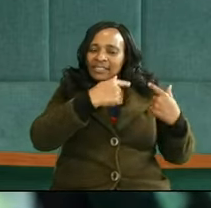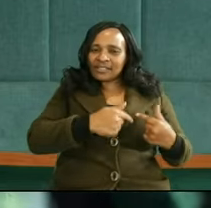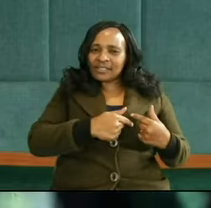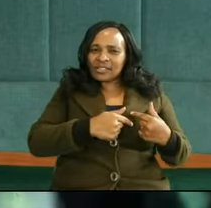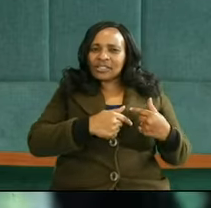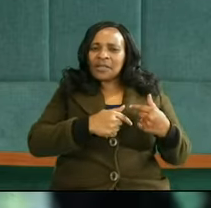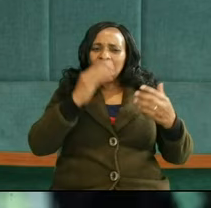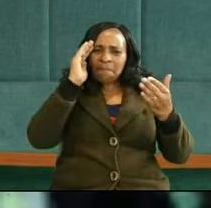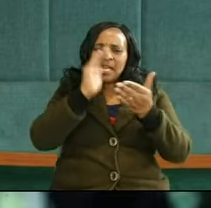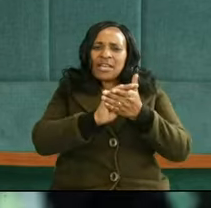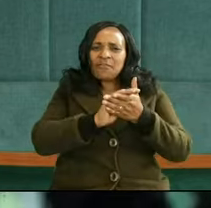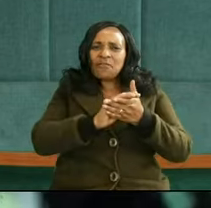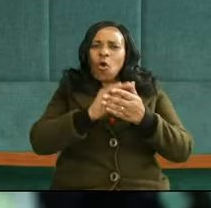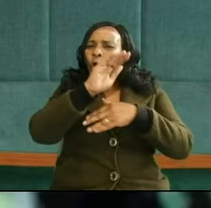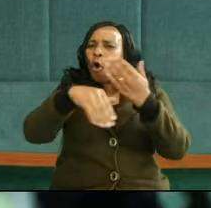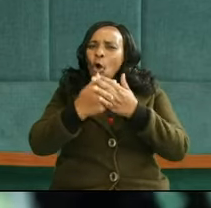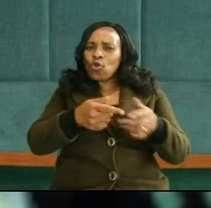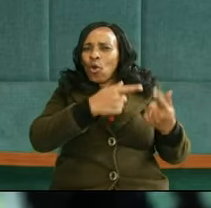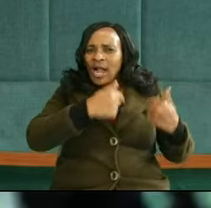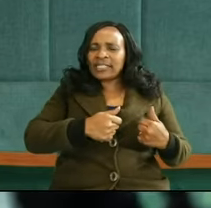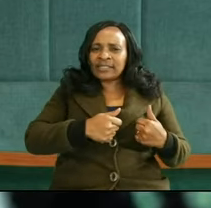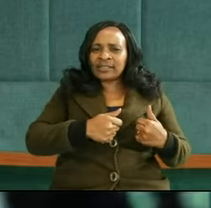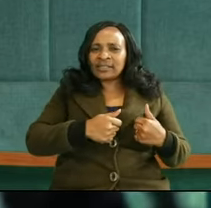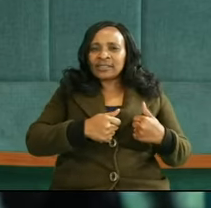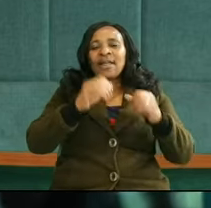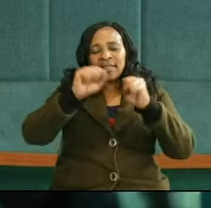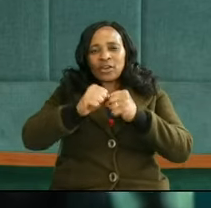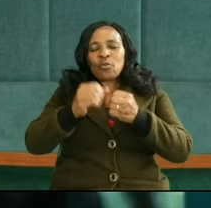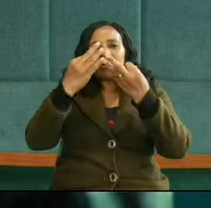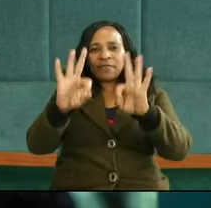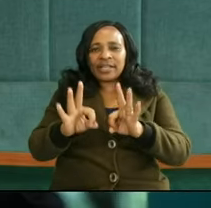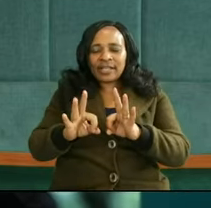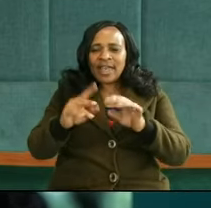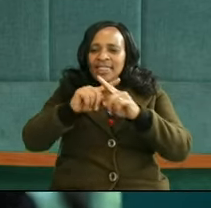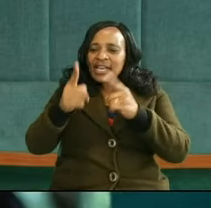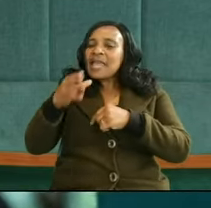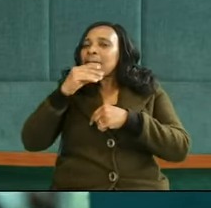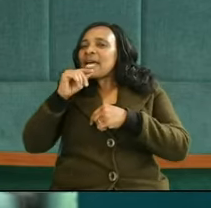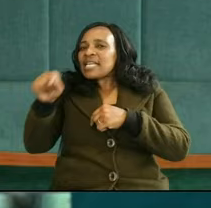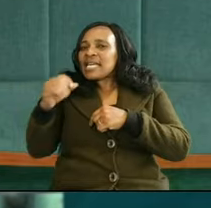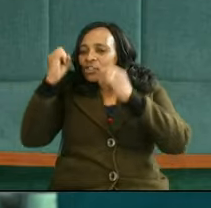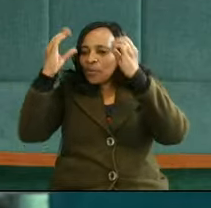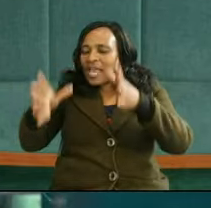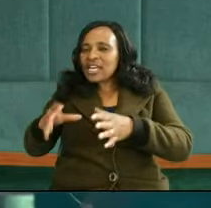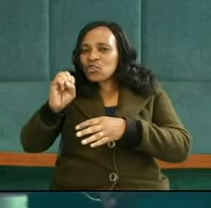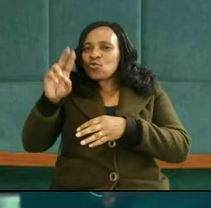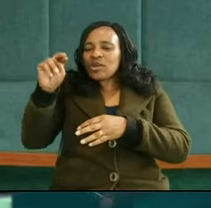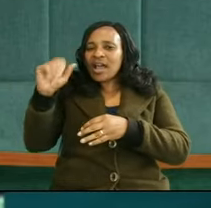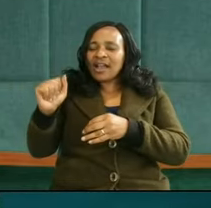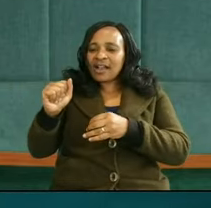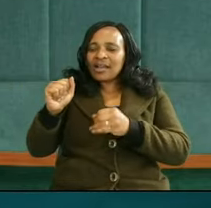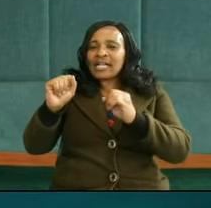heart, why should I not baptize you? The Ethiopian eunuch believed. People are taking